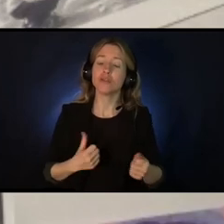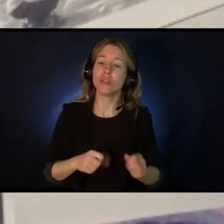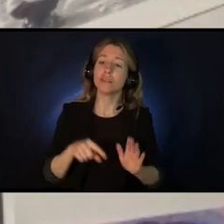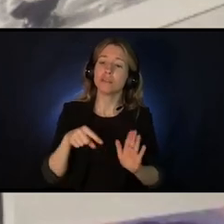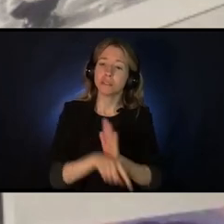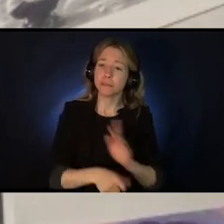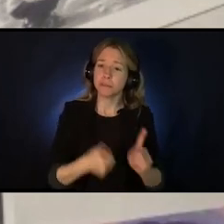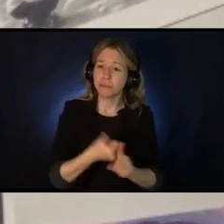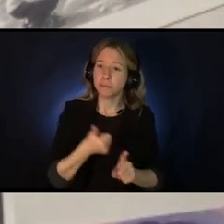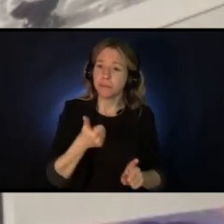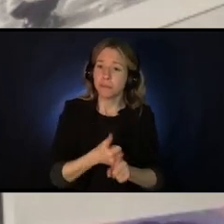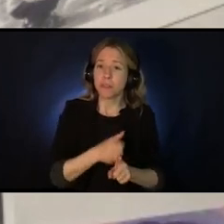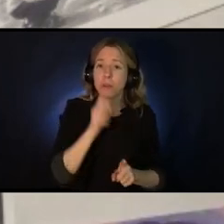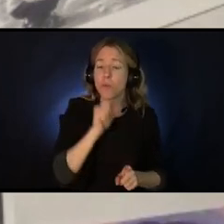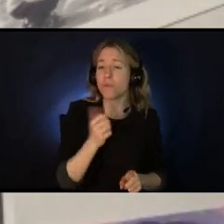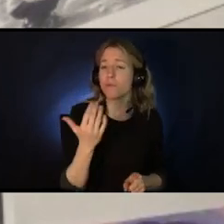15